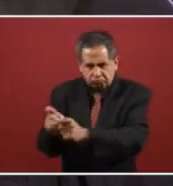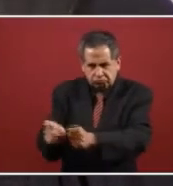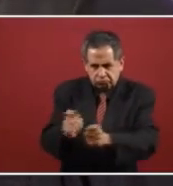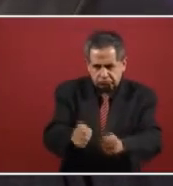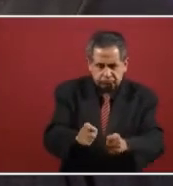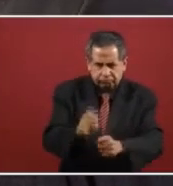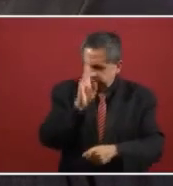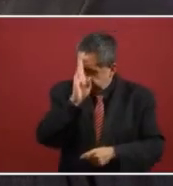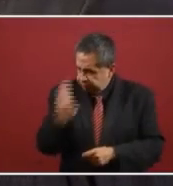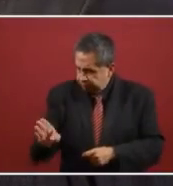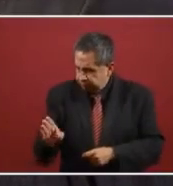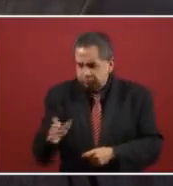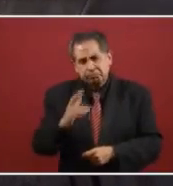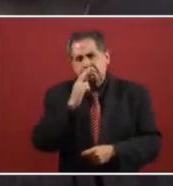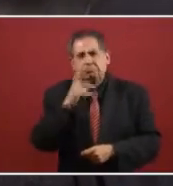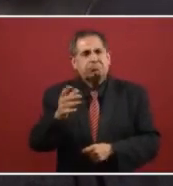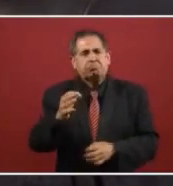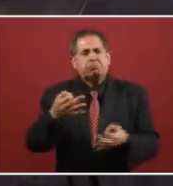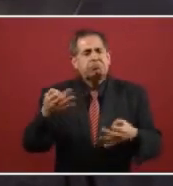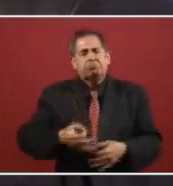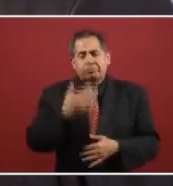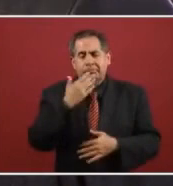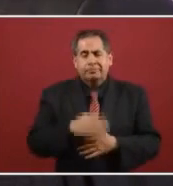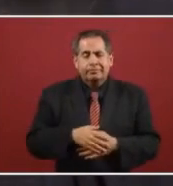It's more effective.